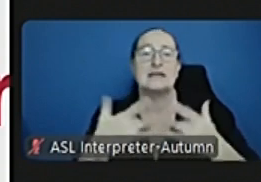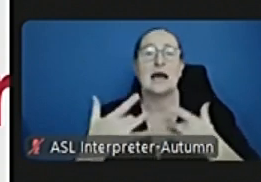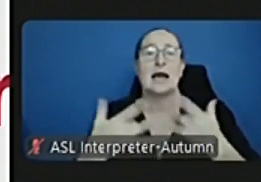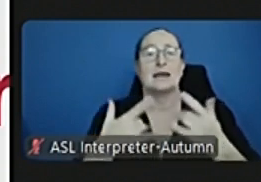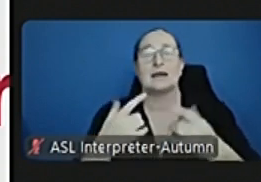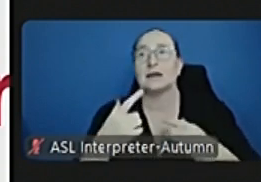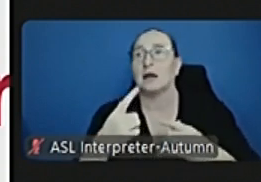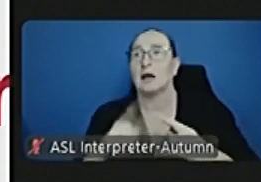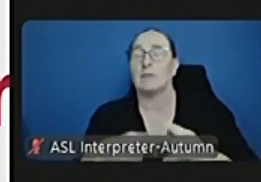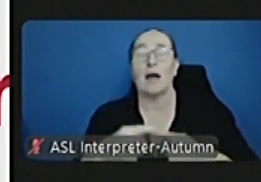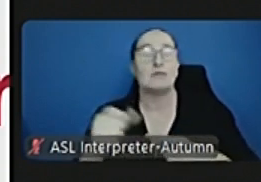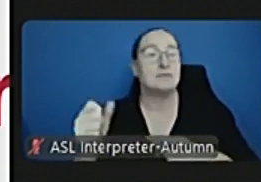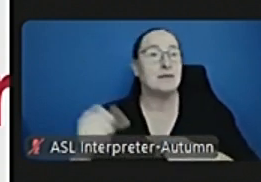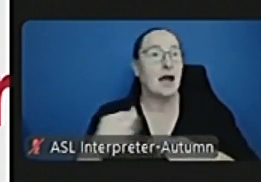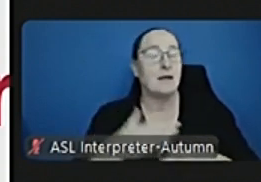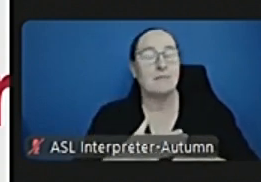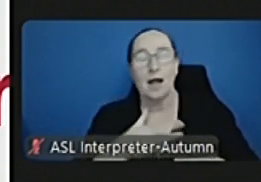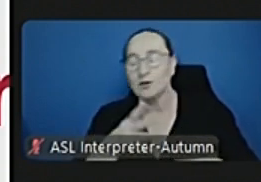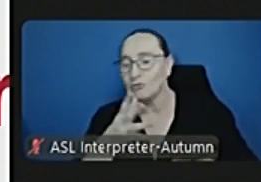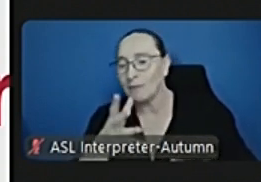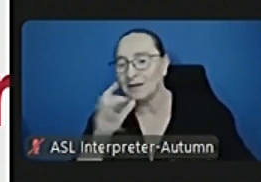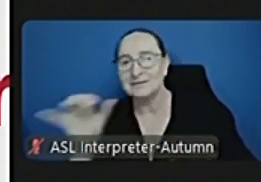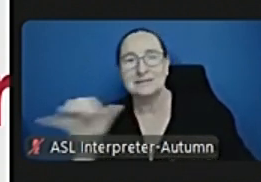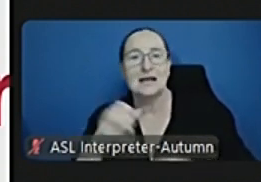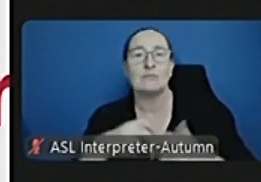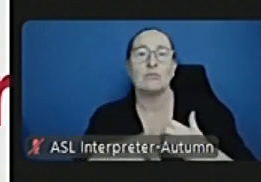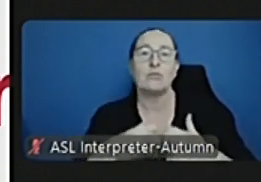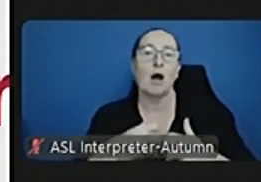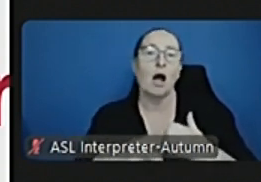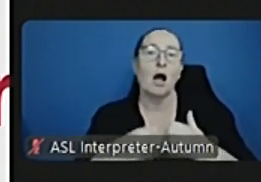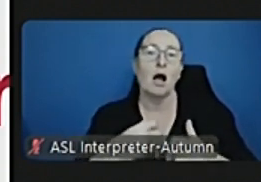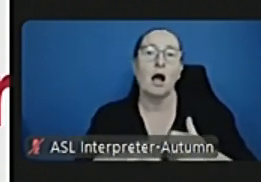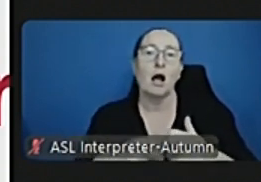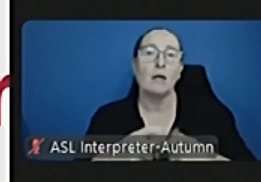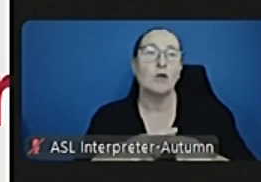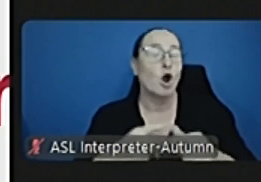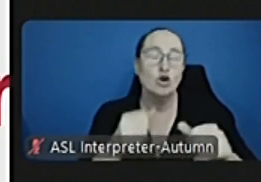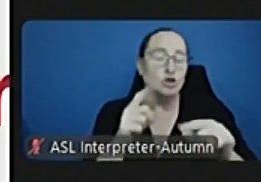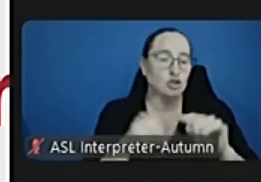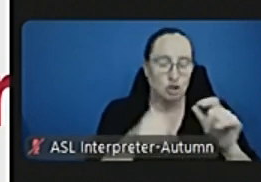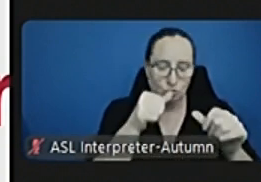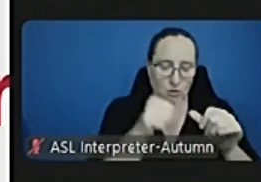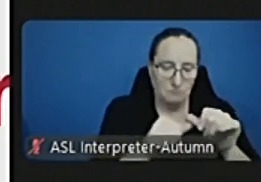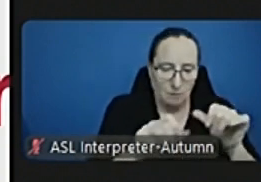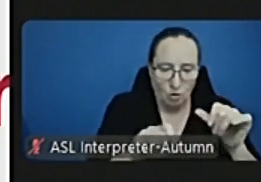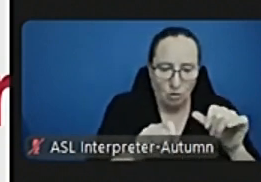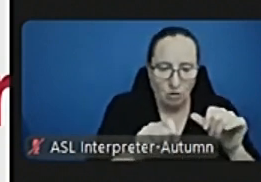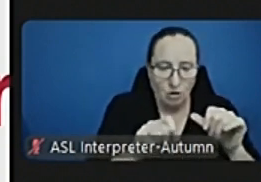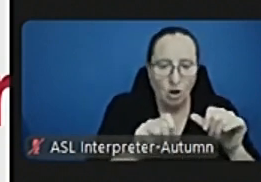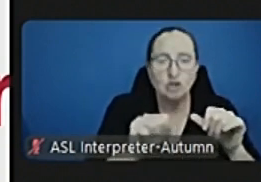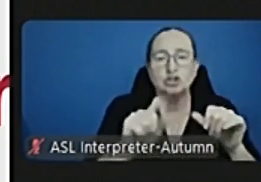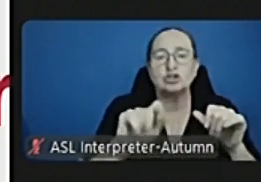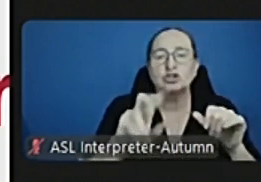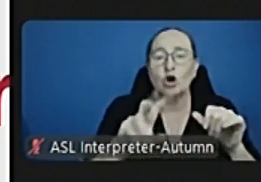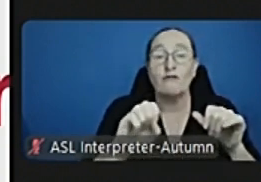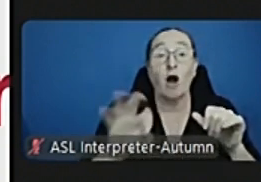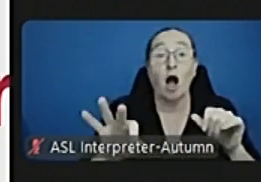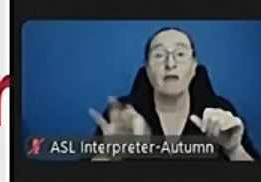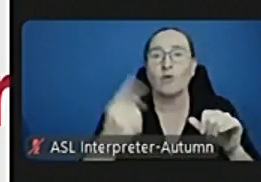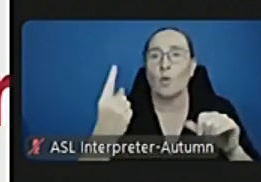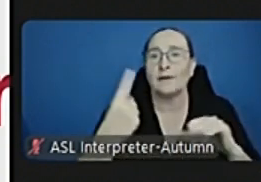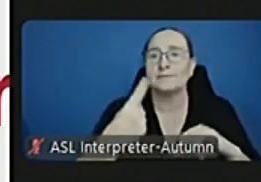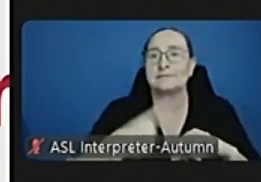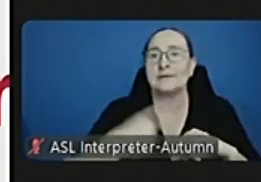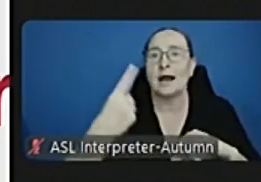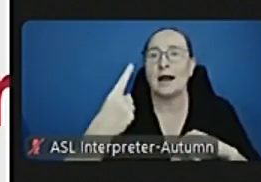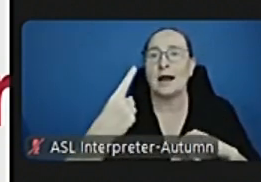my grandma had that same problem. She didn't turn off she never remembered to turn off the stove. And one time, well,